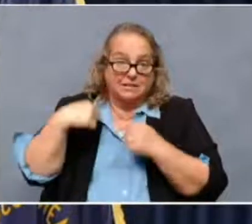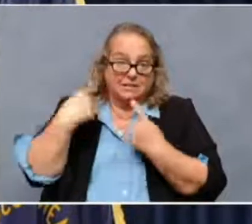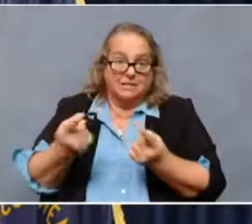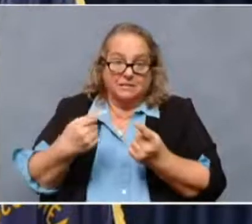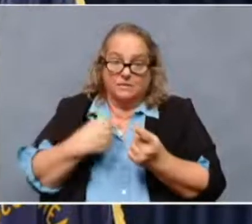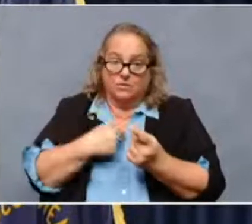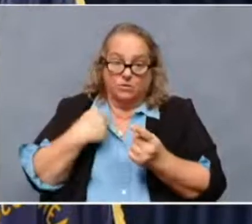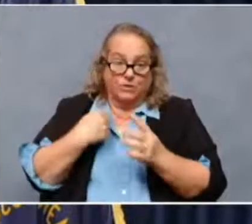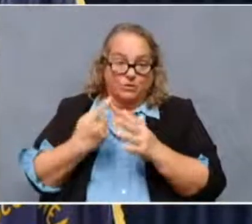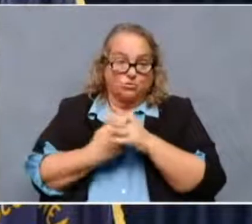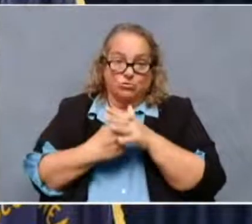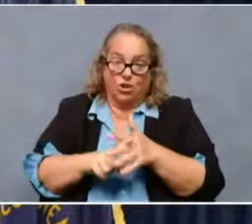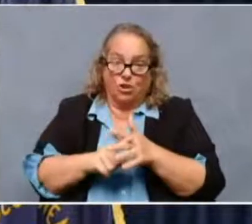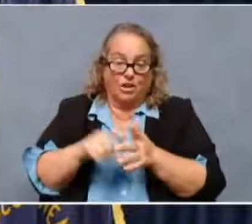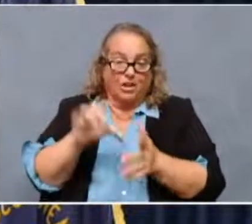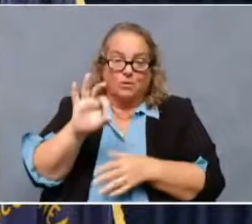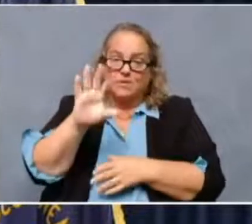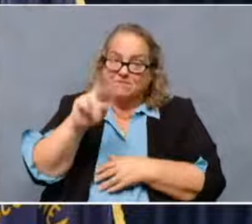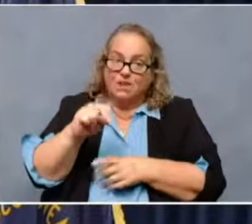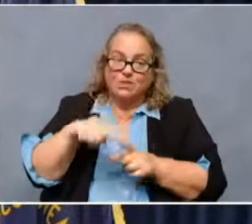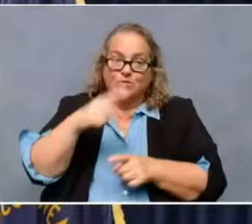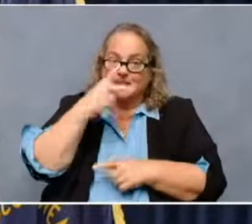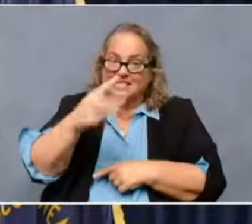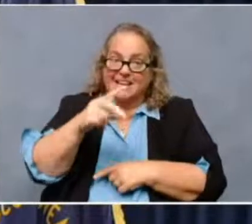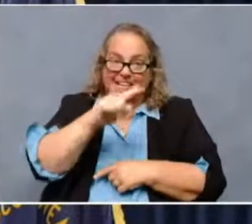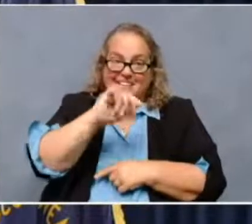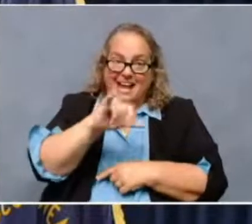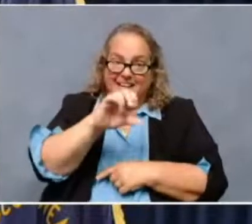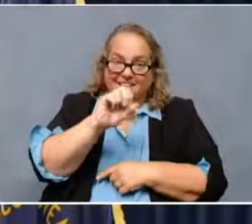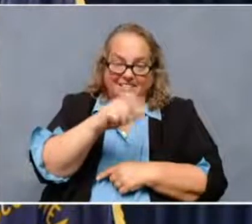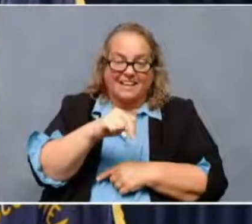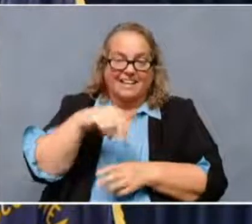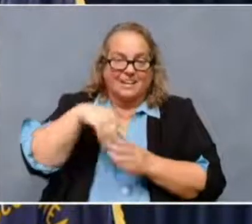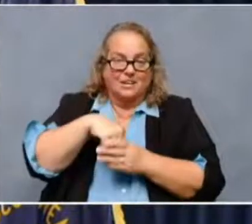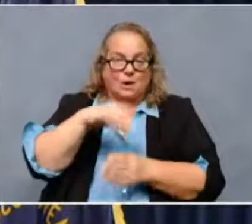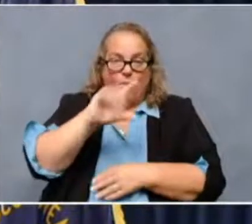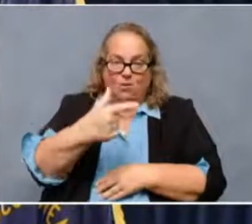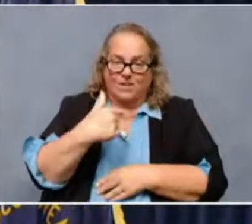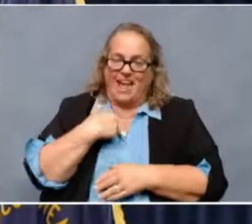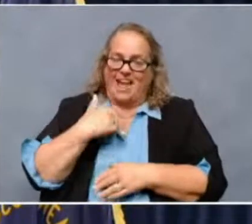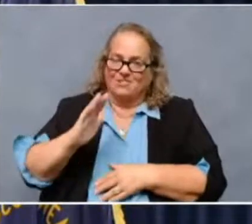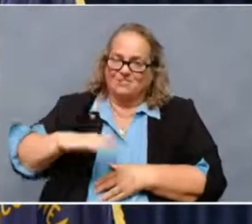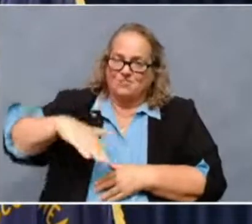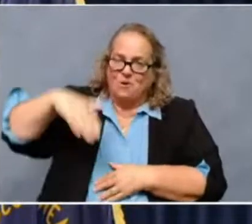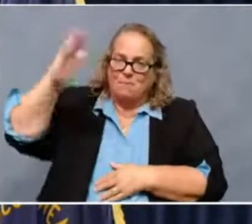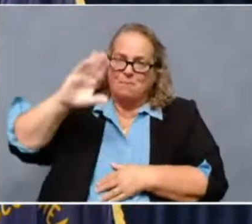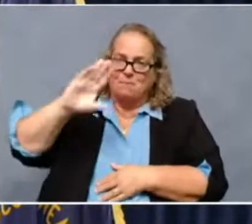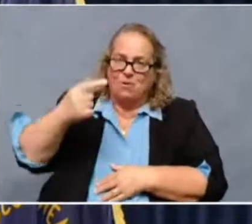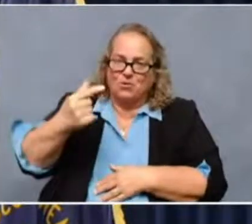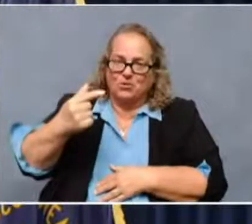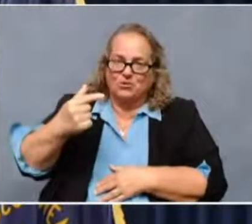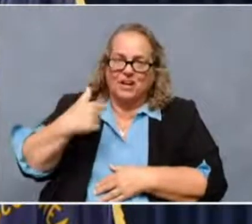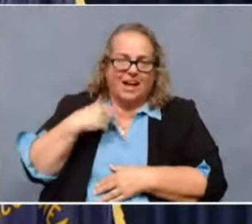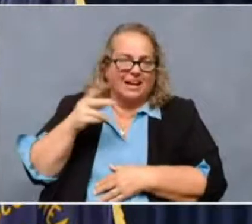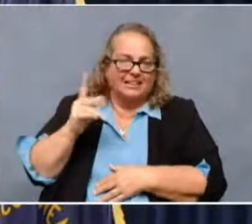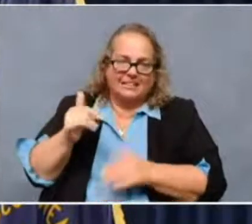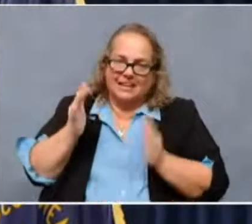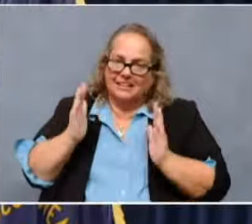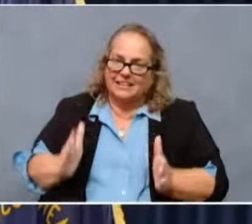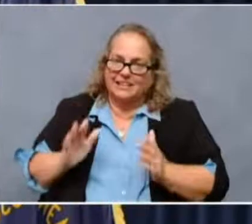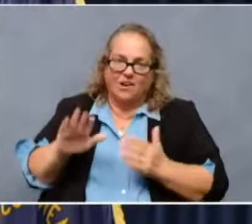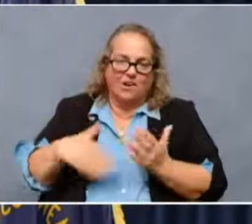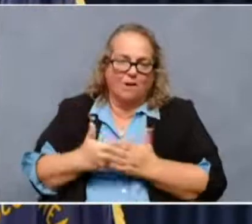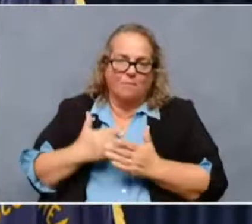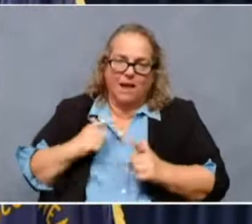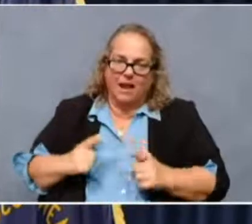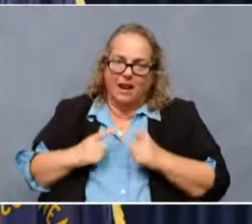was fun to see Tyson and Bowling Green. I grew up in Bowling Green, so I'm a Kentuckian for my whole life. It's